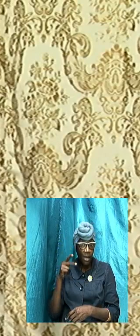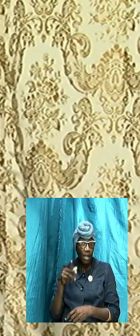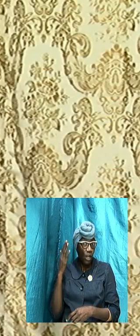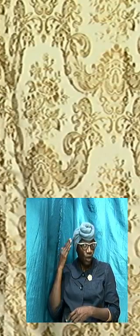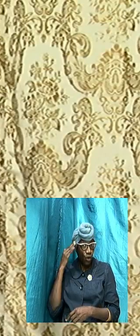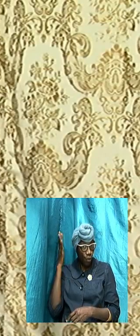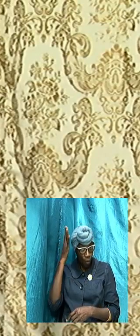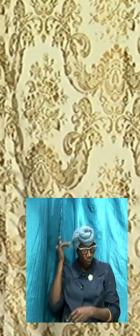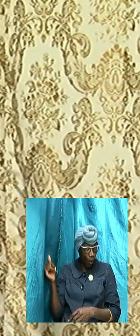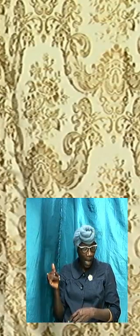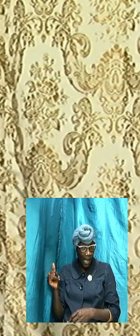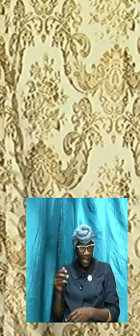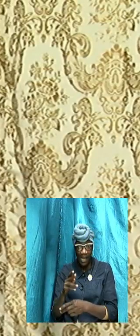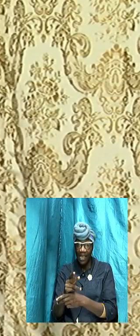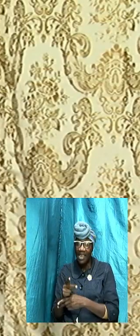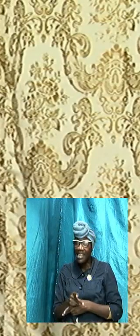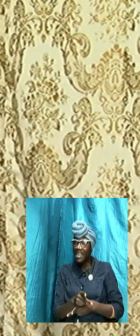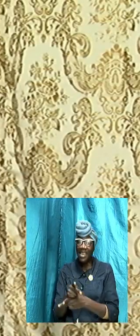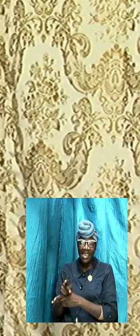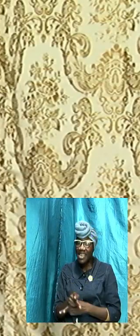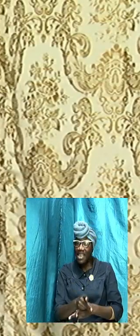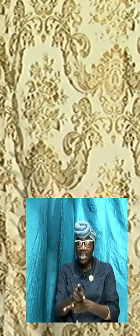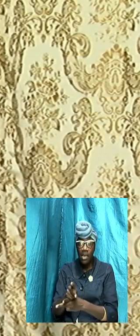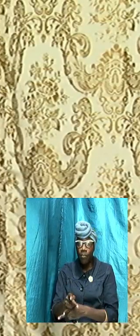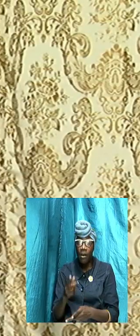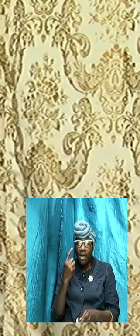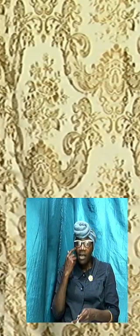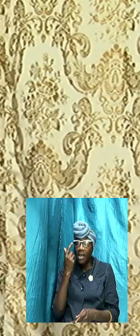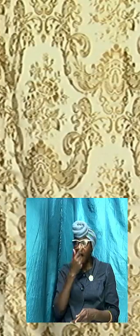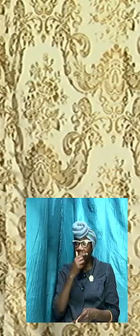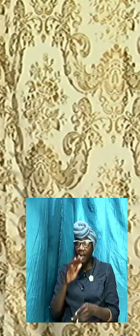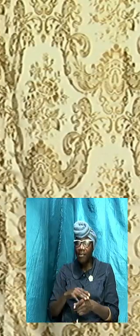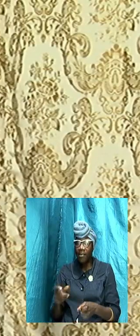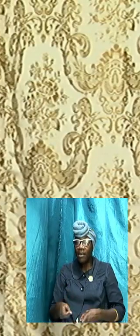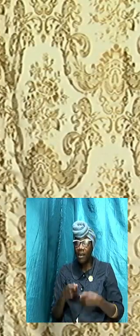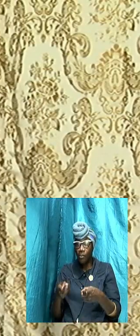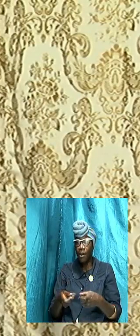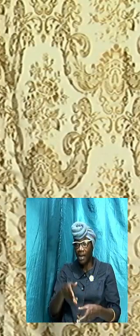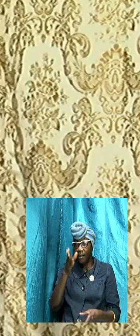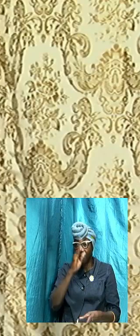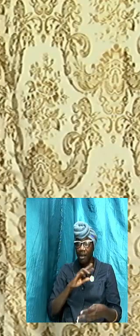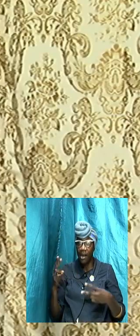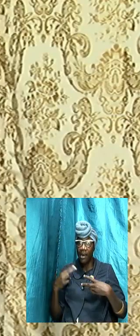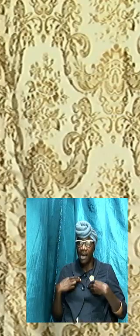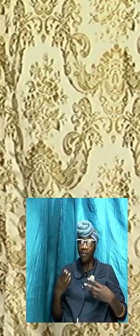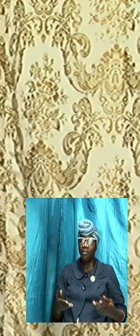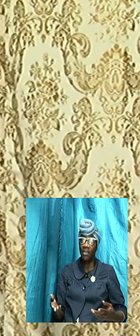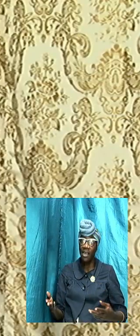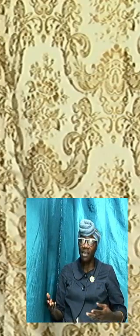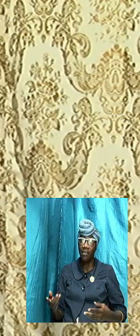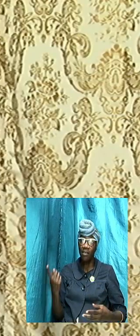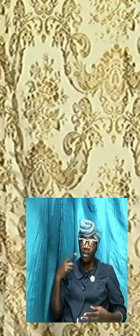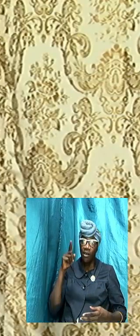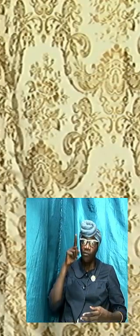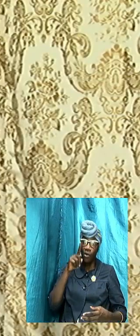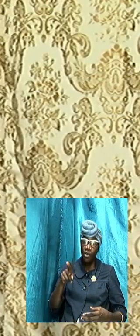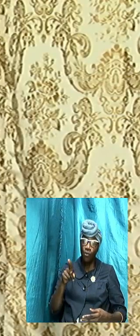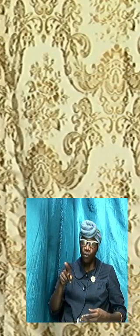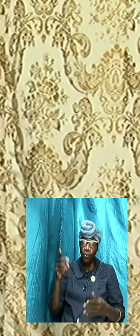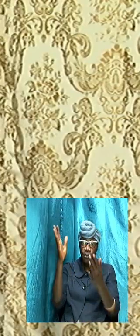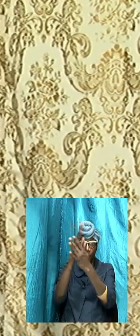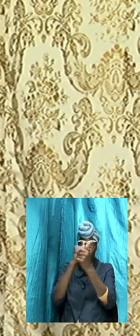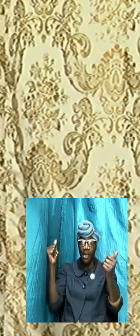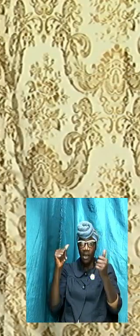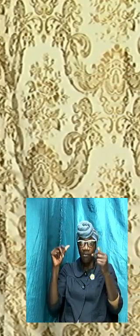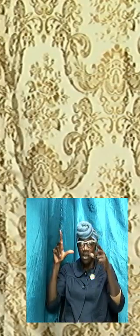walking, because you're going to keep your eyes on the prize, because God has some things destined for you. There are some crowns for you. There's heaven for you.